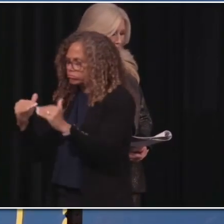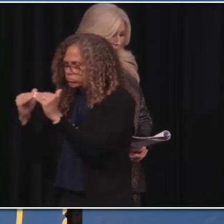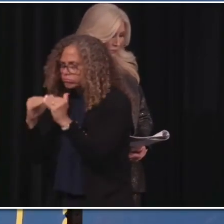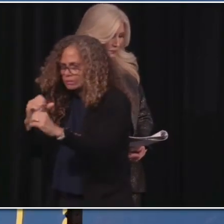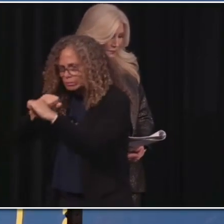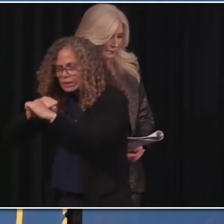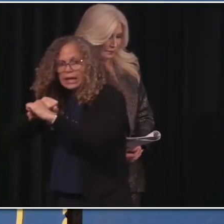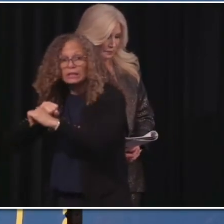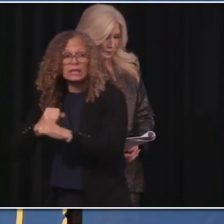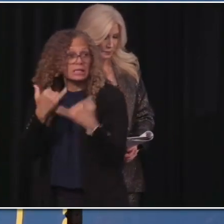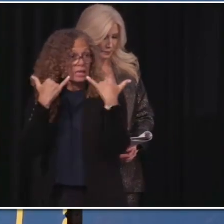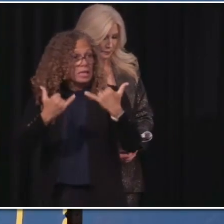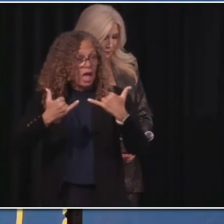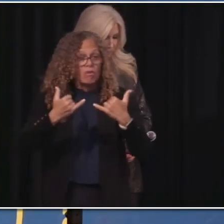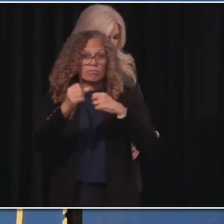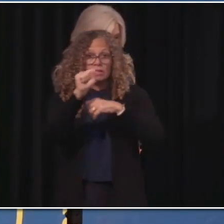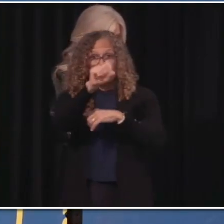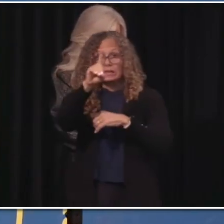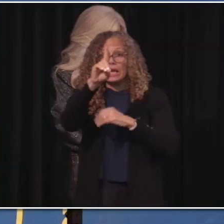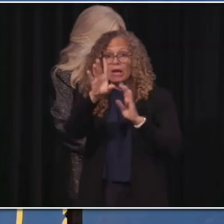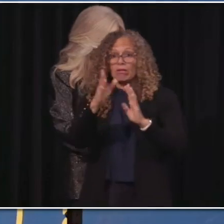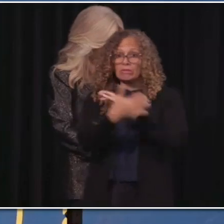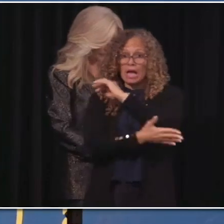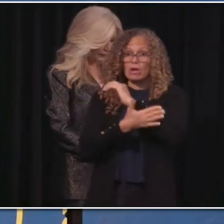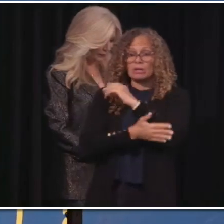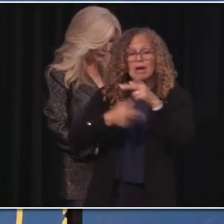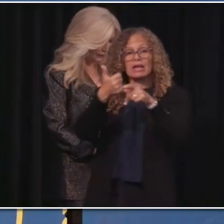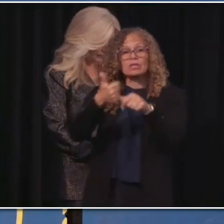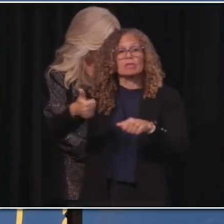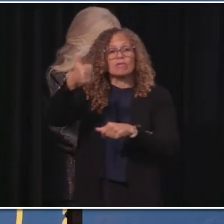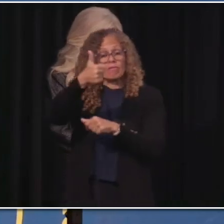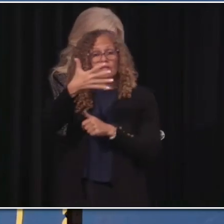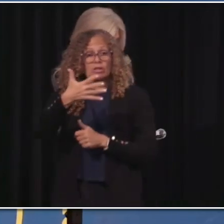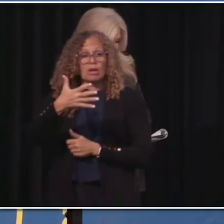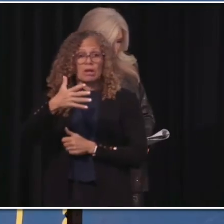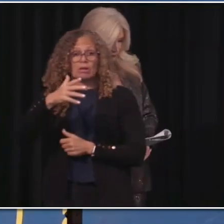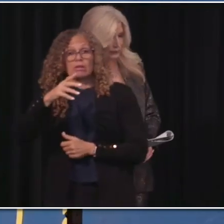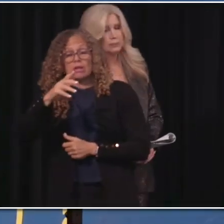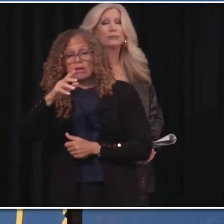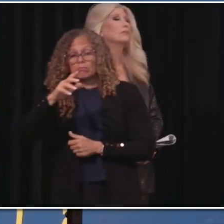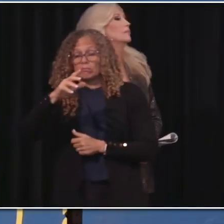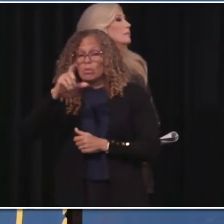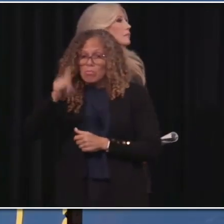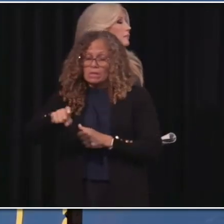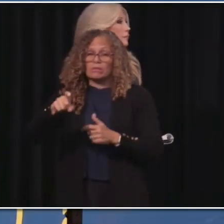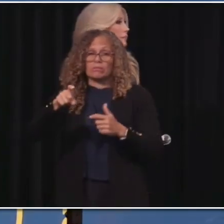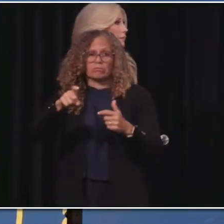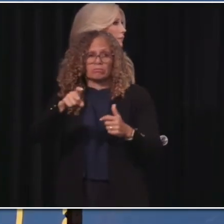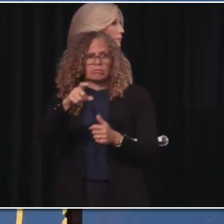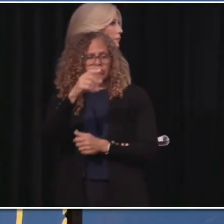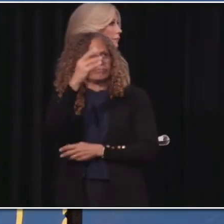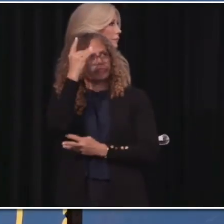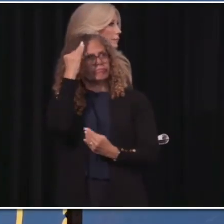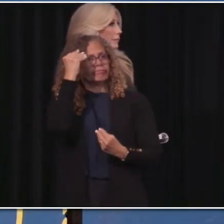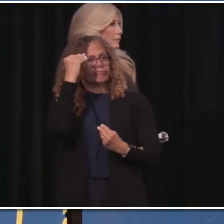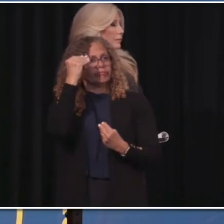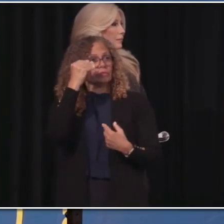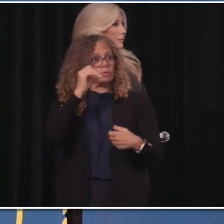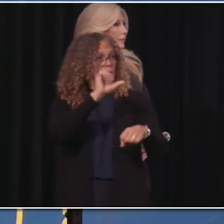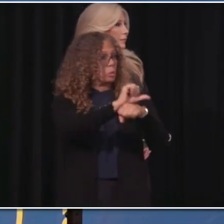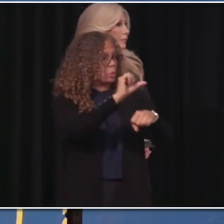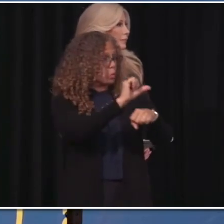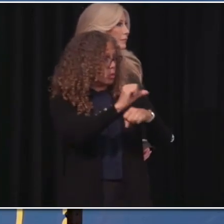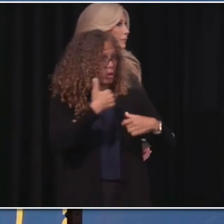prepare to hear the state of our county by Supervisor Lawson-Remer, we must be mindful that our work is